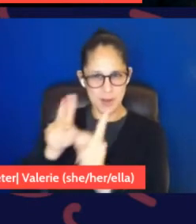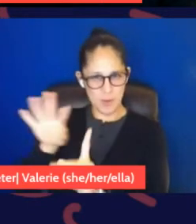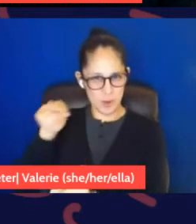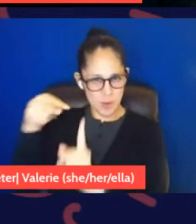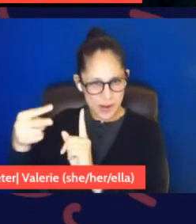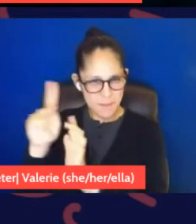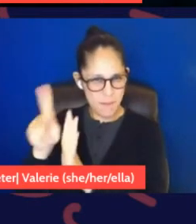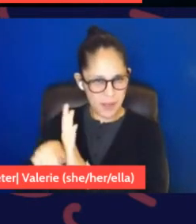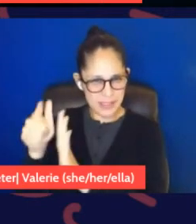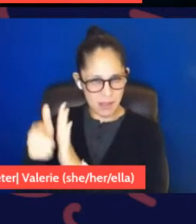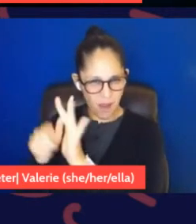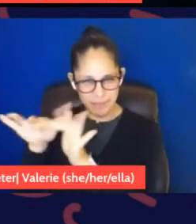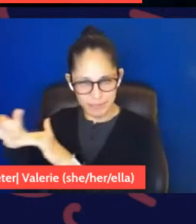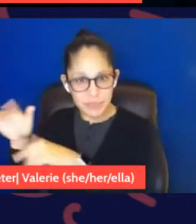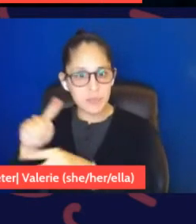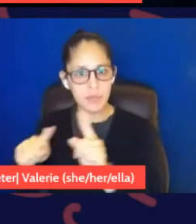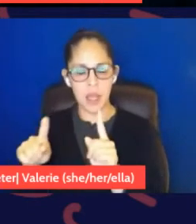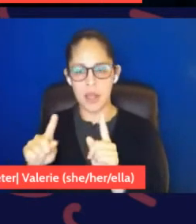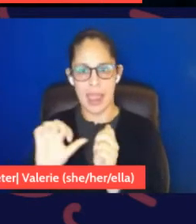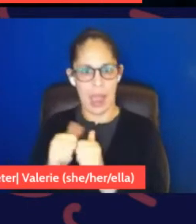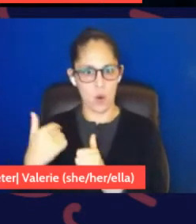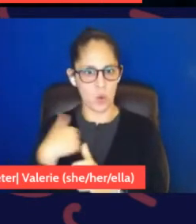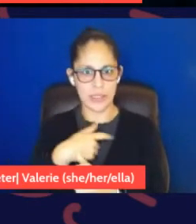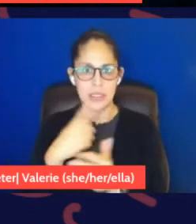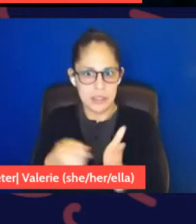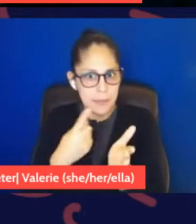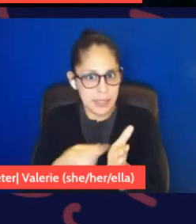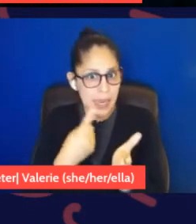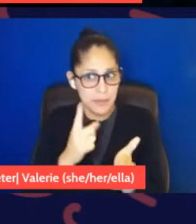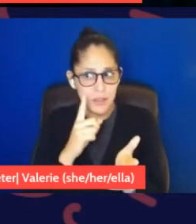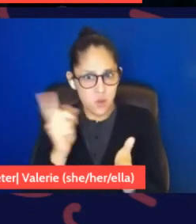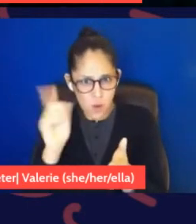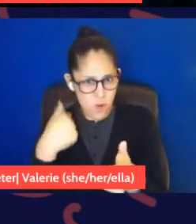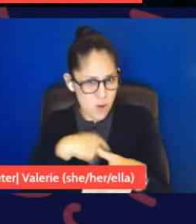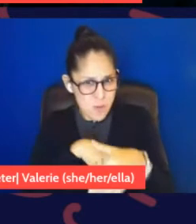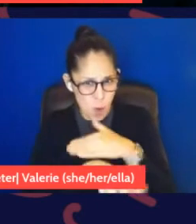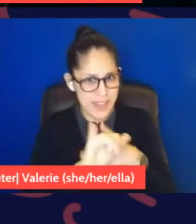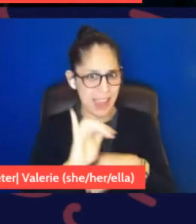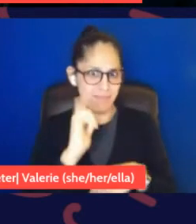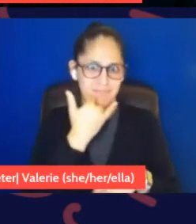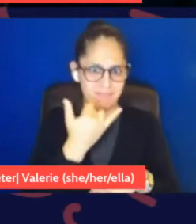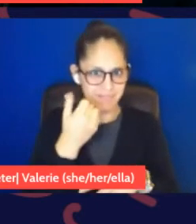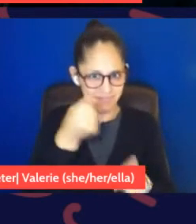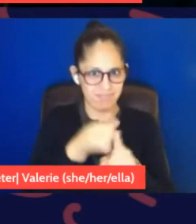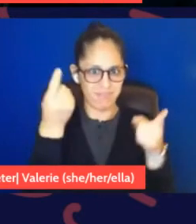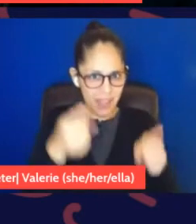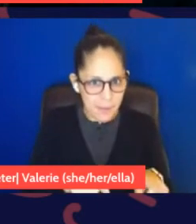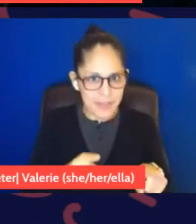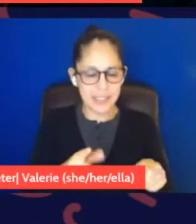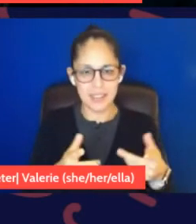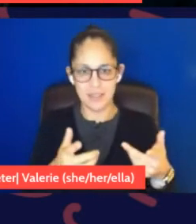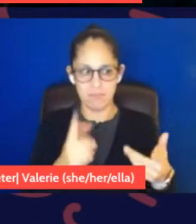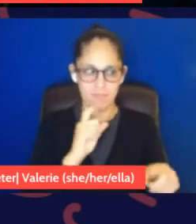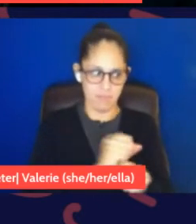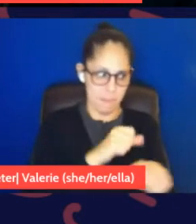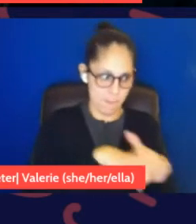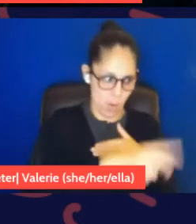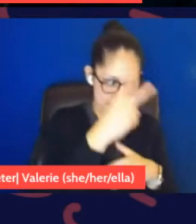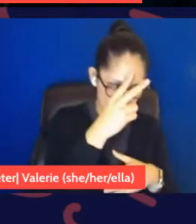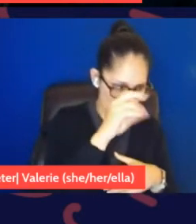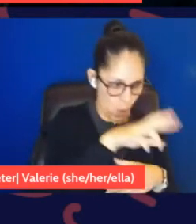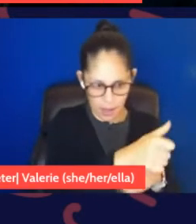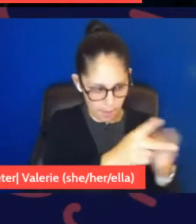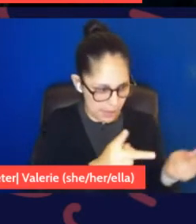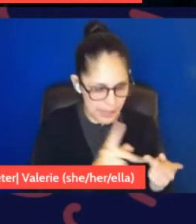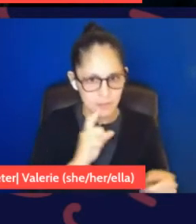like accidents of like of birth circumstances, I also it's hard not to think about like how keenly this